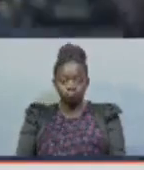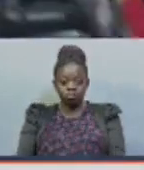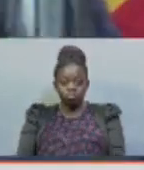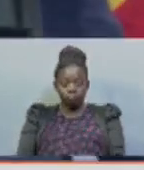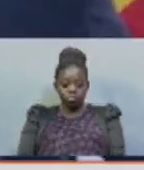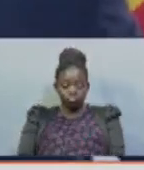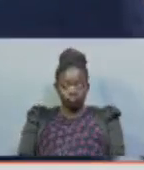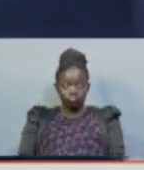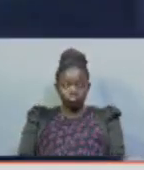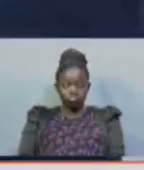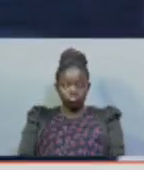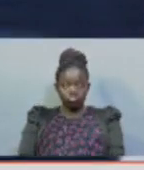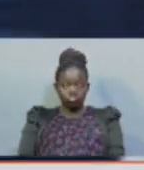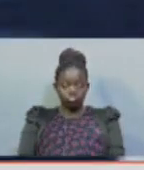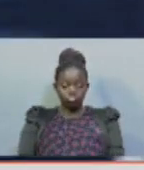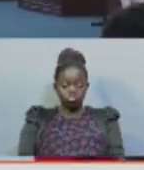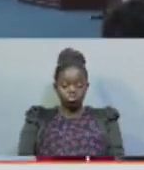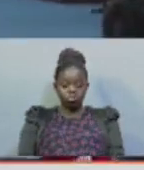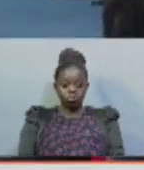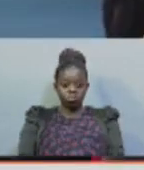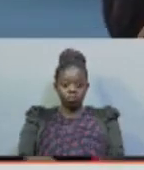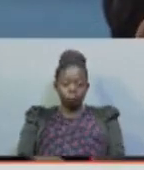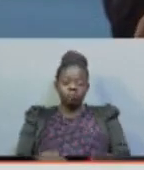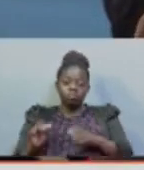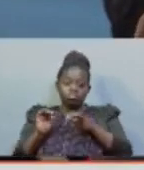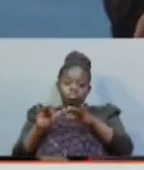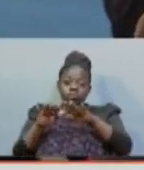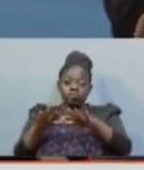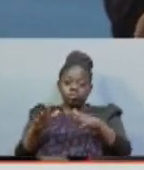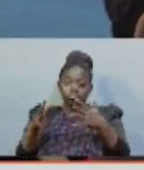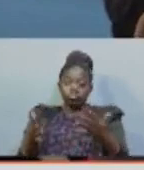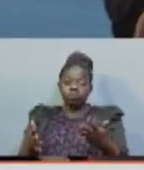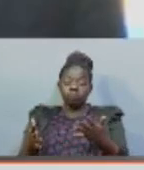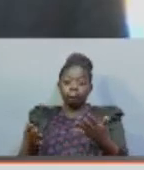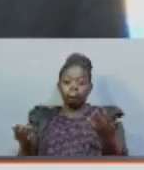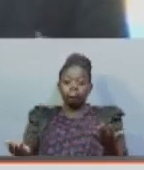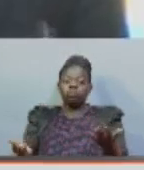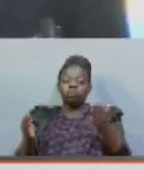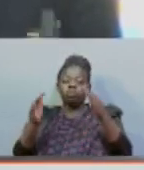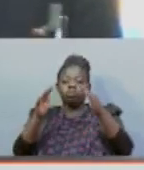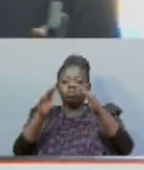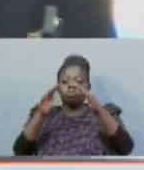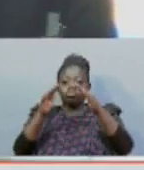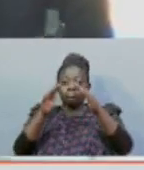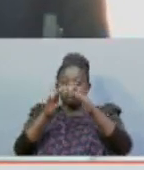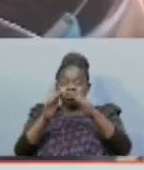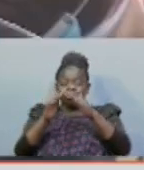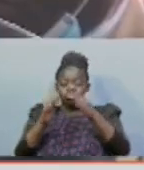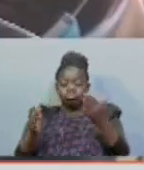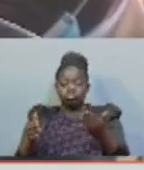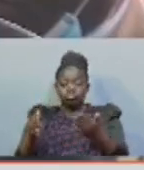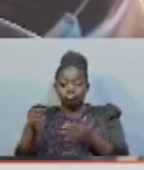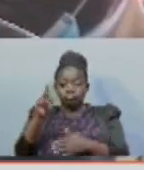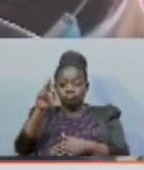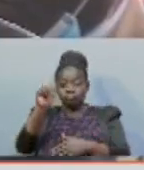remis les instruments juridiques kungana runo William State House kishasha Walvama kulembeze bombiyo kuli Museveni